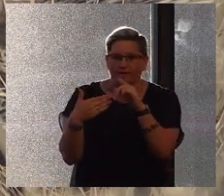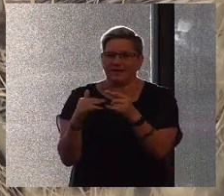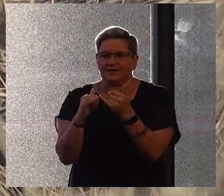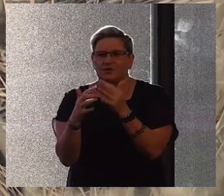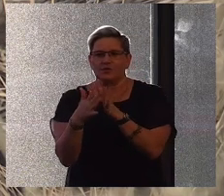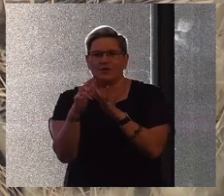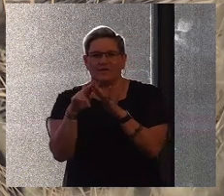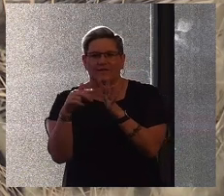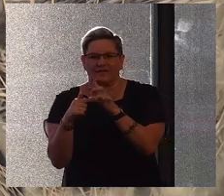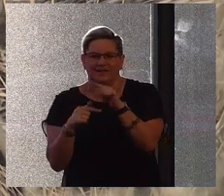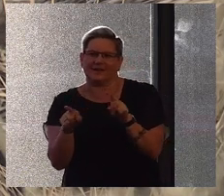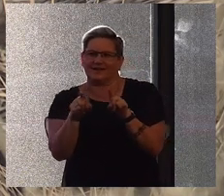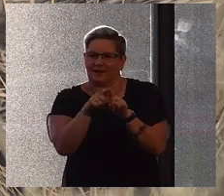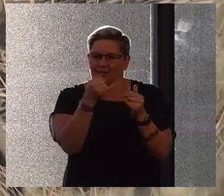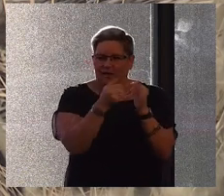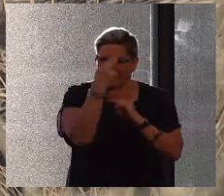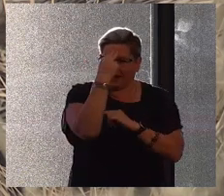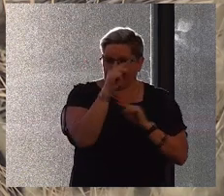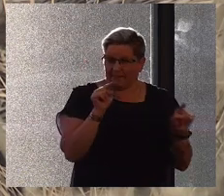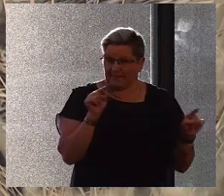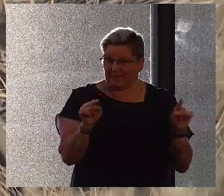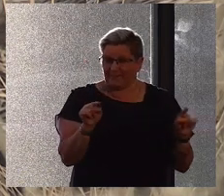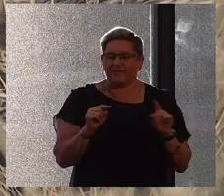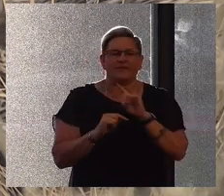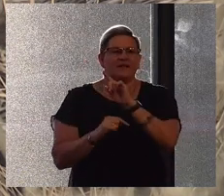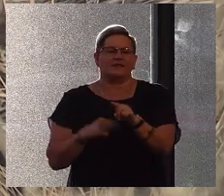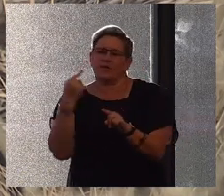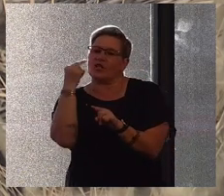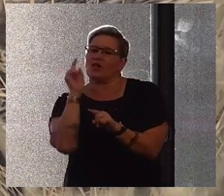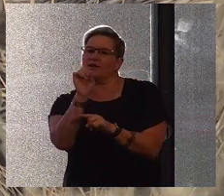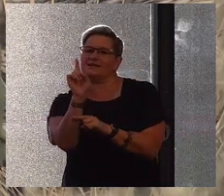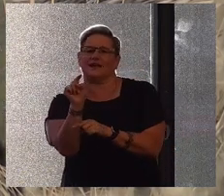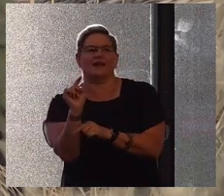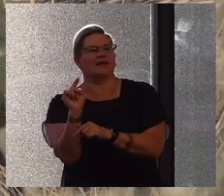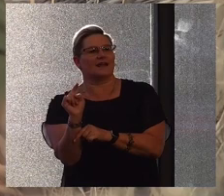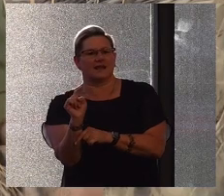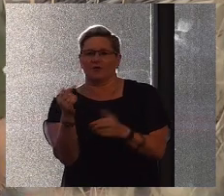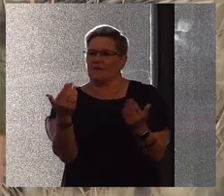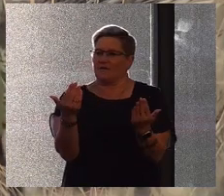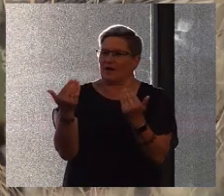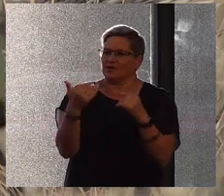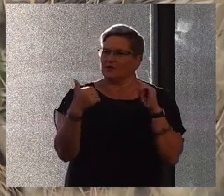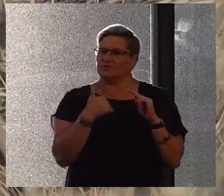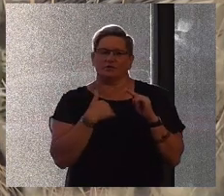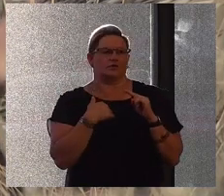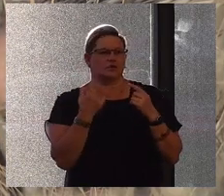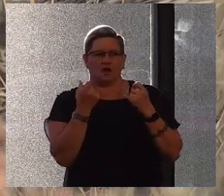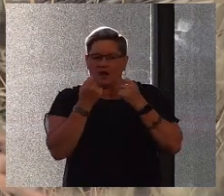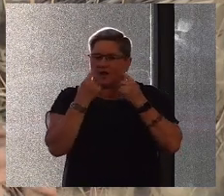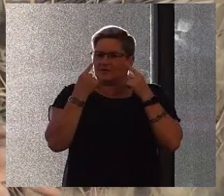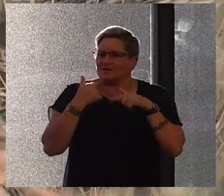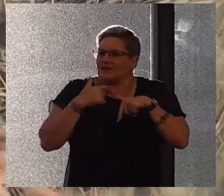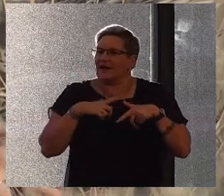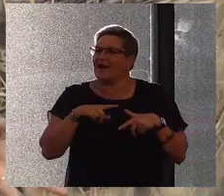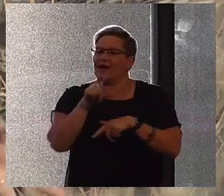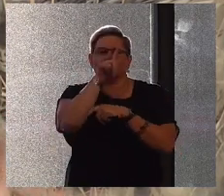whole range of threatening processes that are avoidable. And so we just thought today that we would just invite you all into the Swifties for the Swift